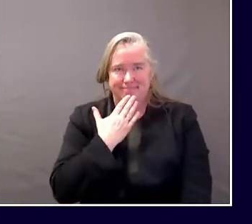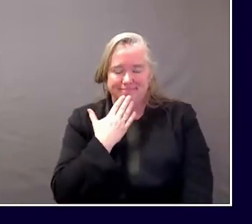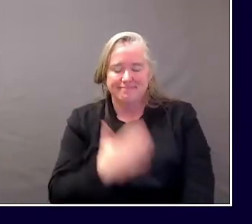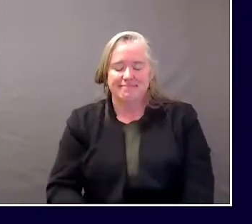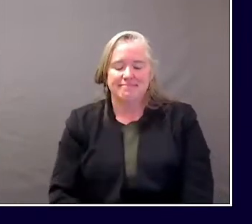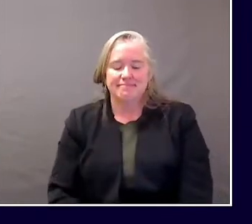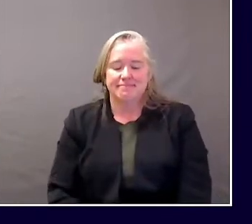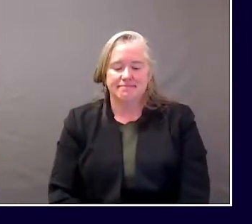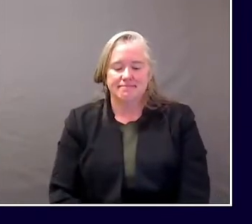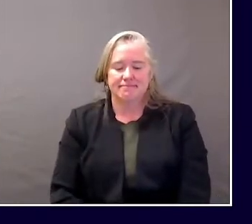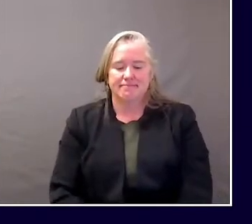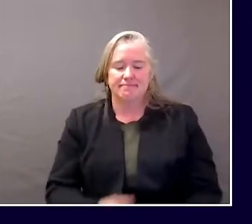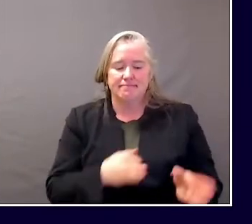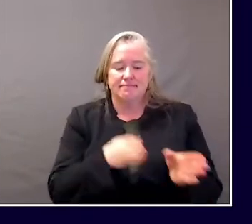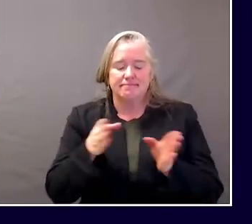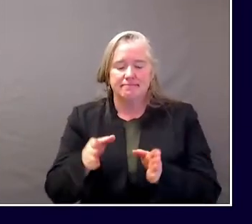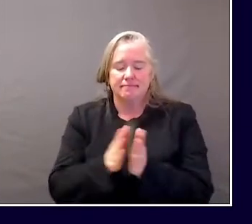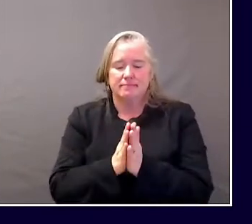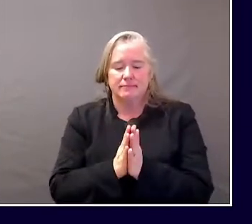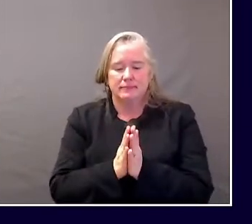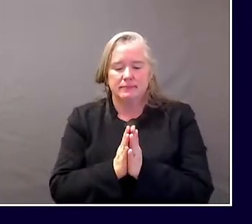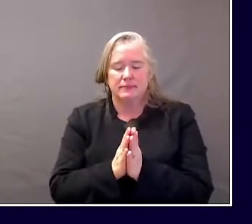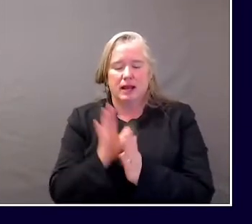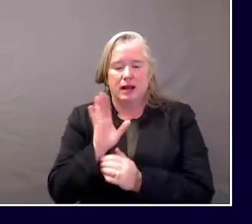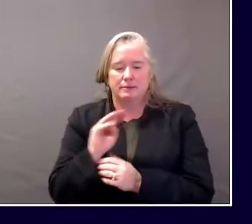Somewhat similarly,